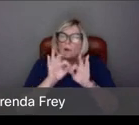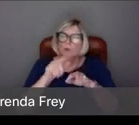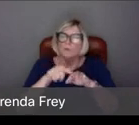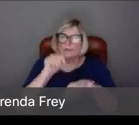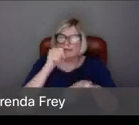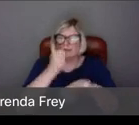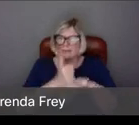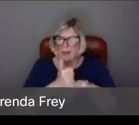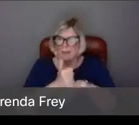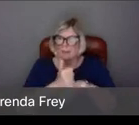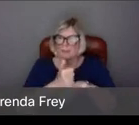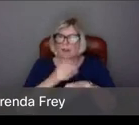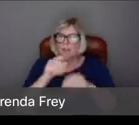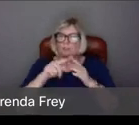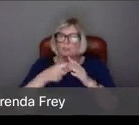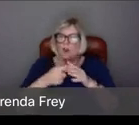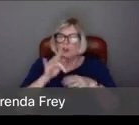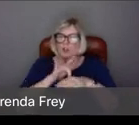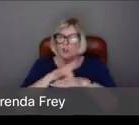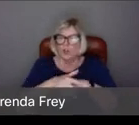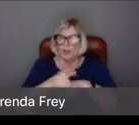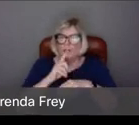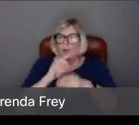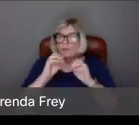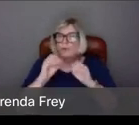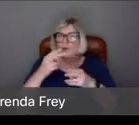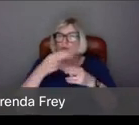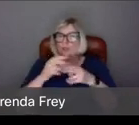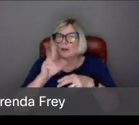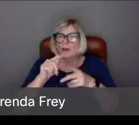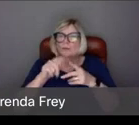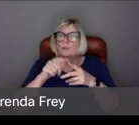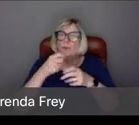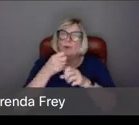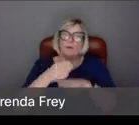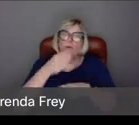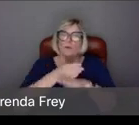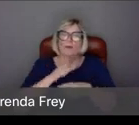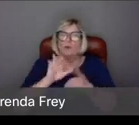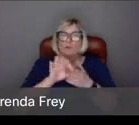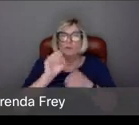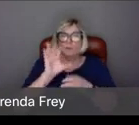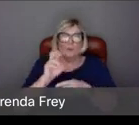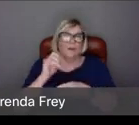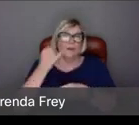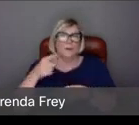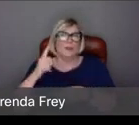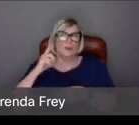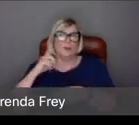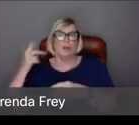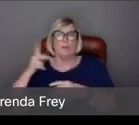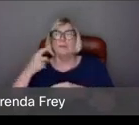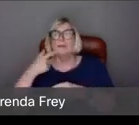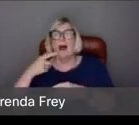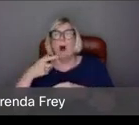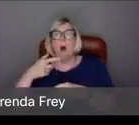there just isn't a shortcut to all of a sudden make your score better. And if you hear people promise you shortcuts, they're usually too good to be true.